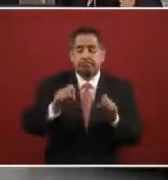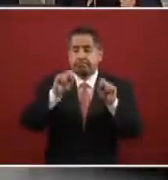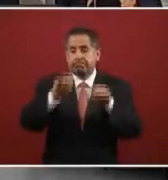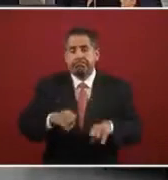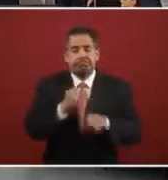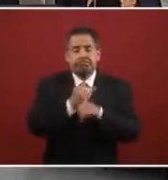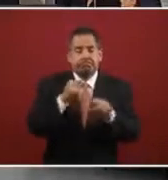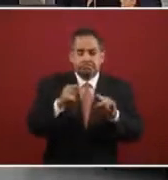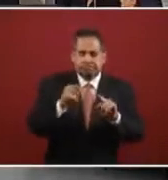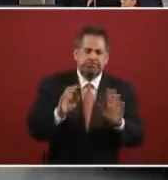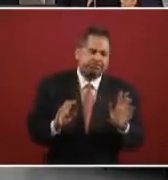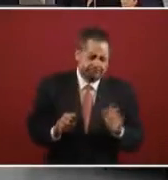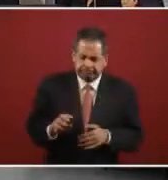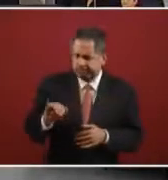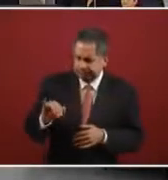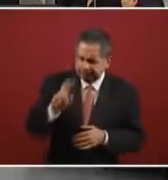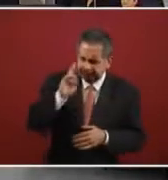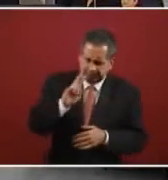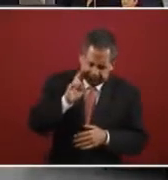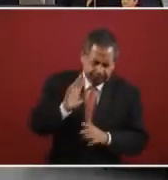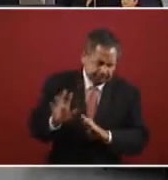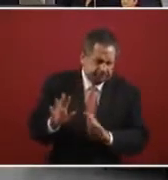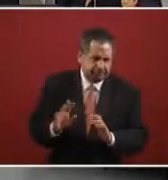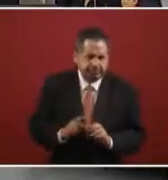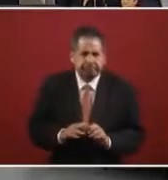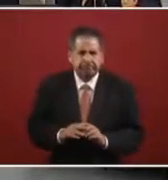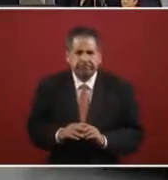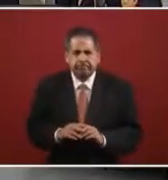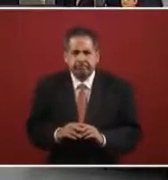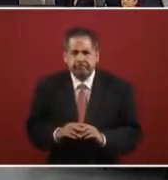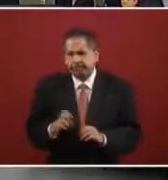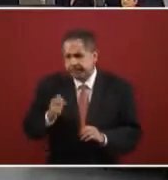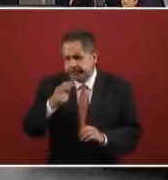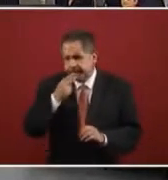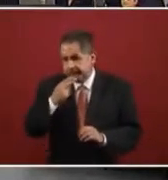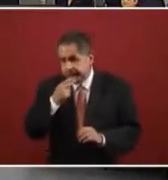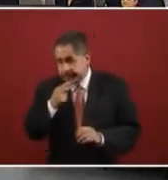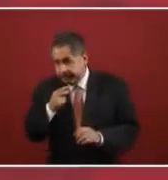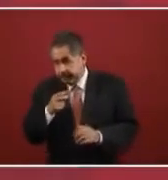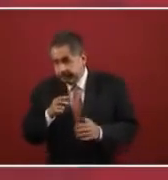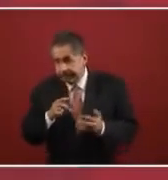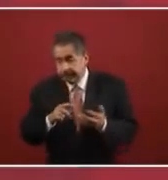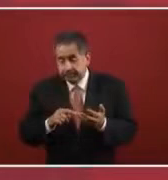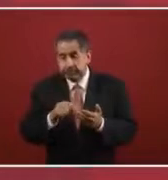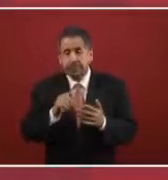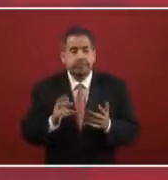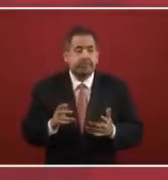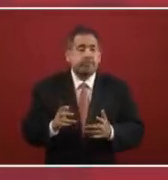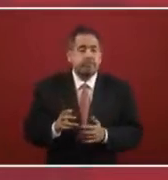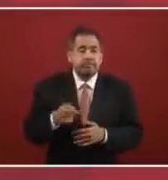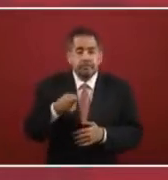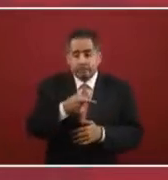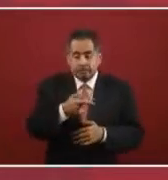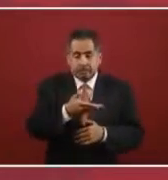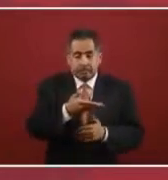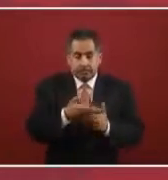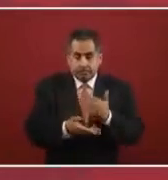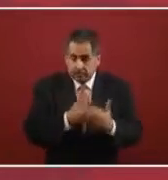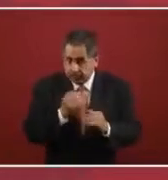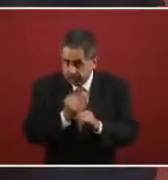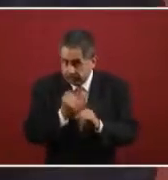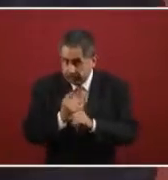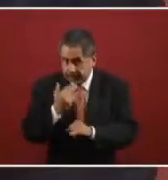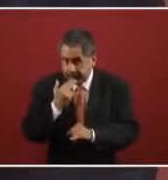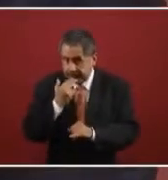about, internet. there's public spaces that were left without internet. Yes, we're checking on the utility de esos servicios, of these